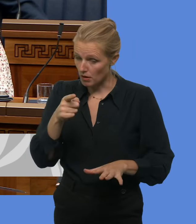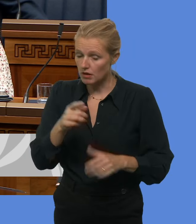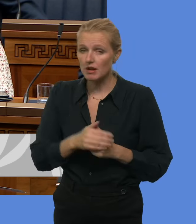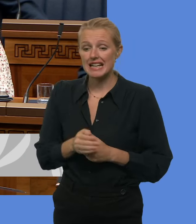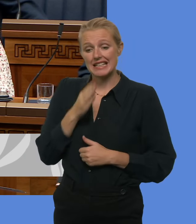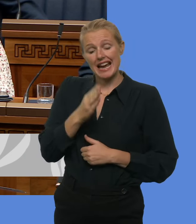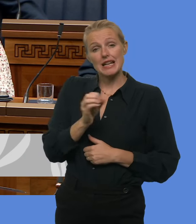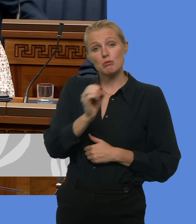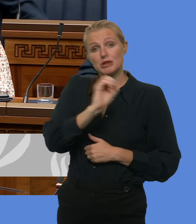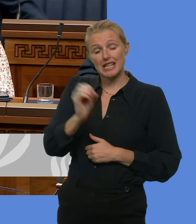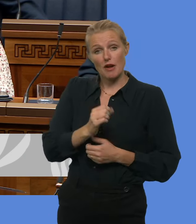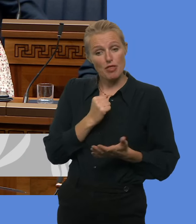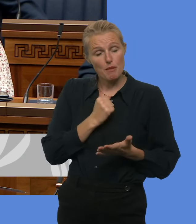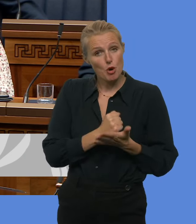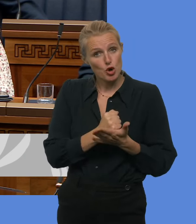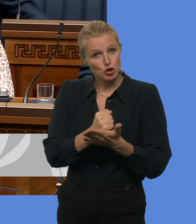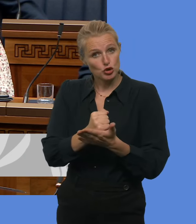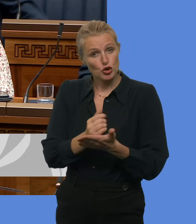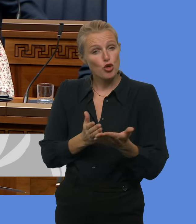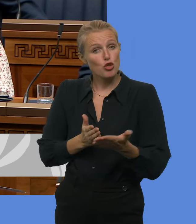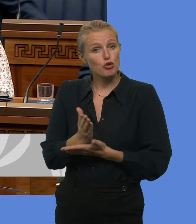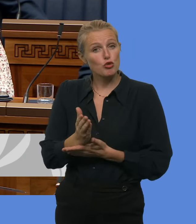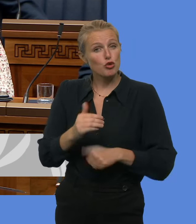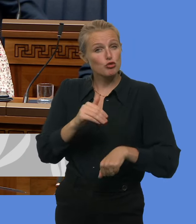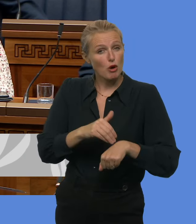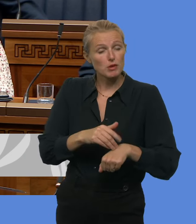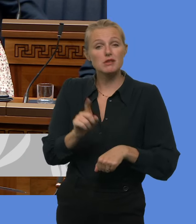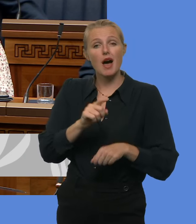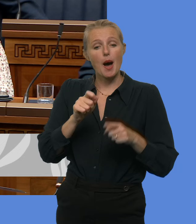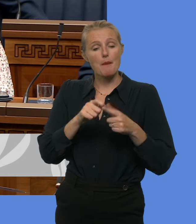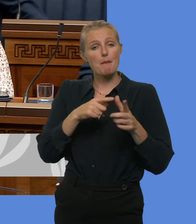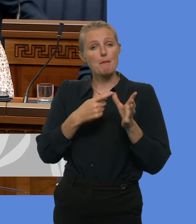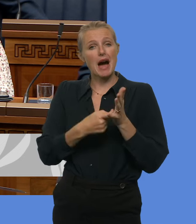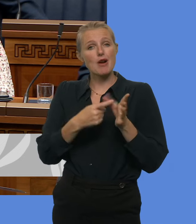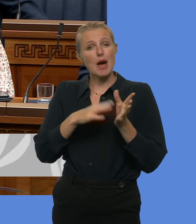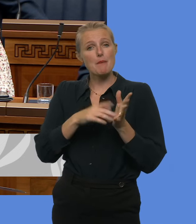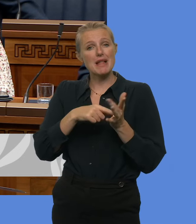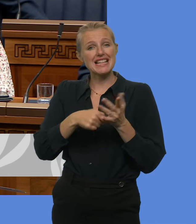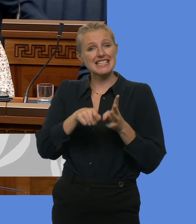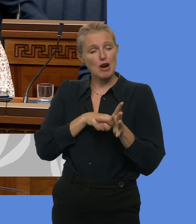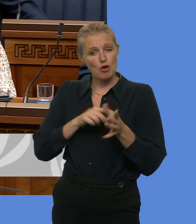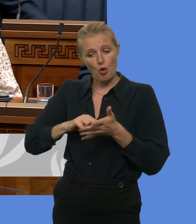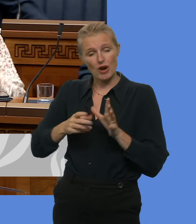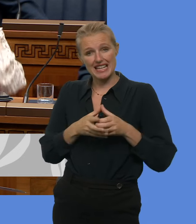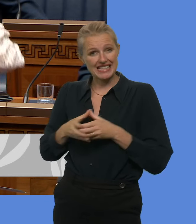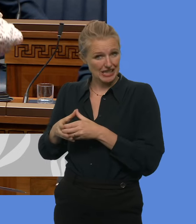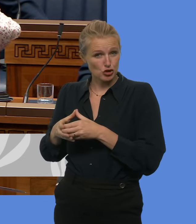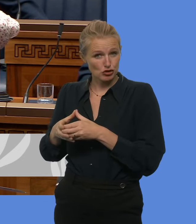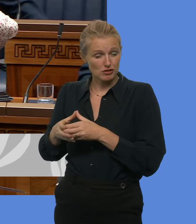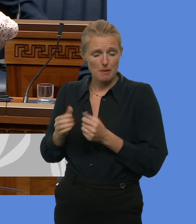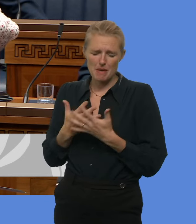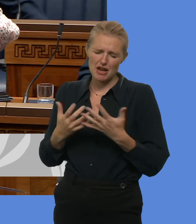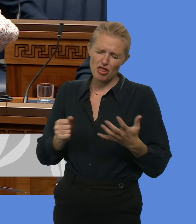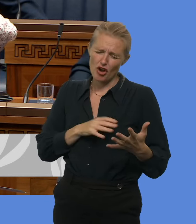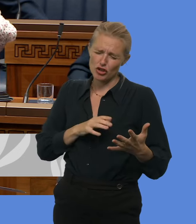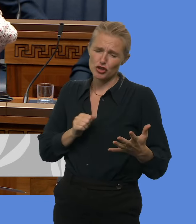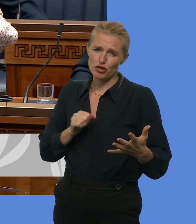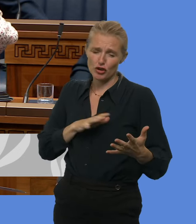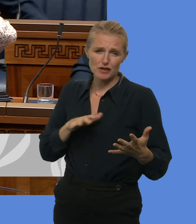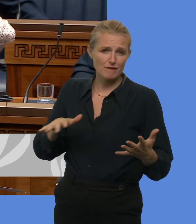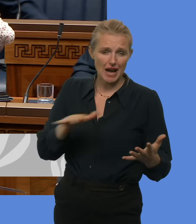that took place during the Troubles were by paramilitary organisations, and many thousands of those families